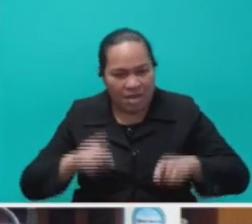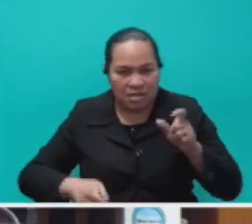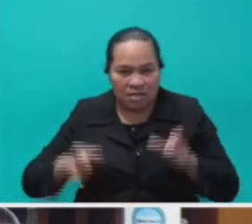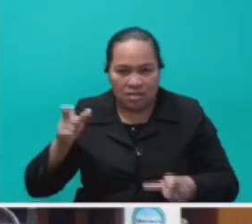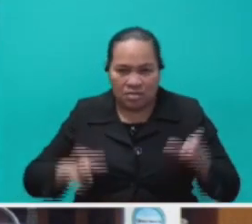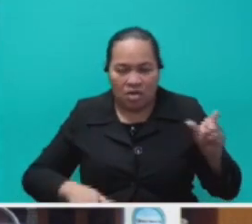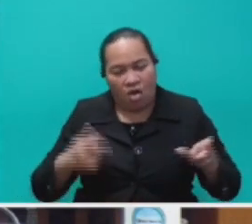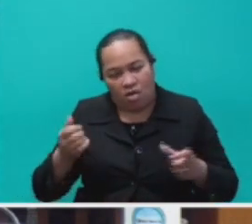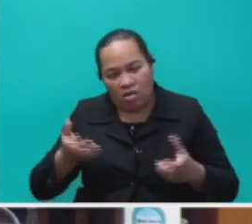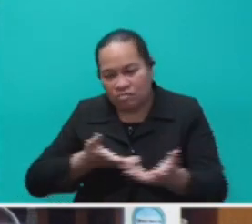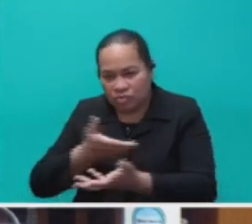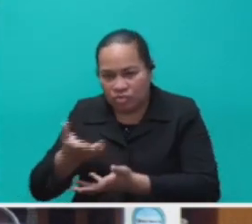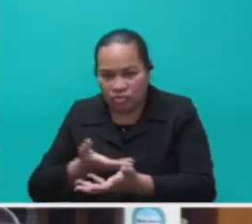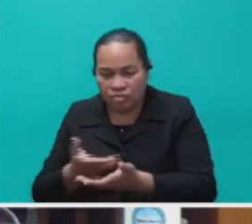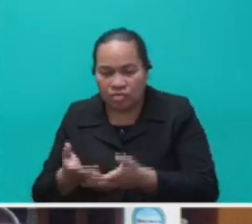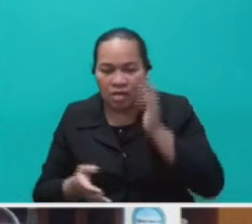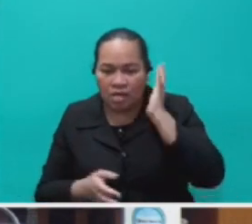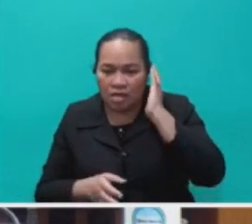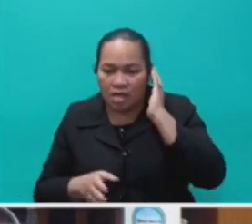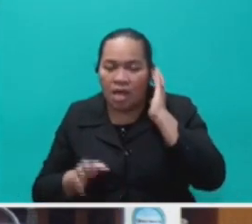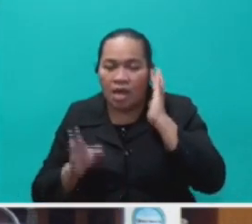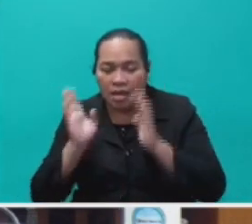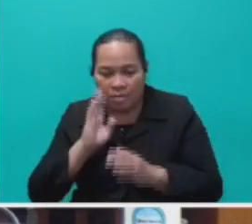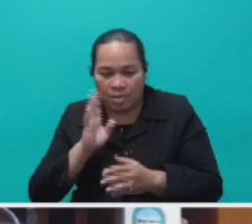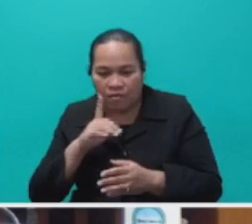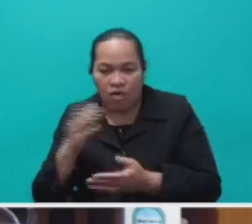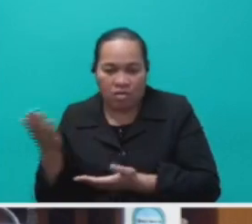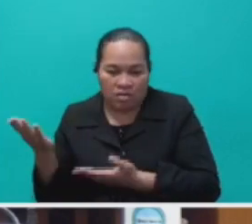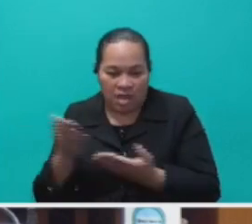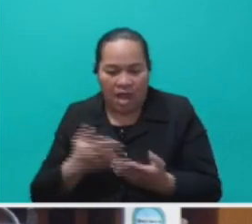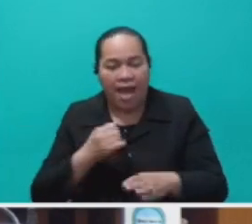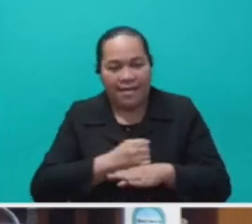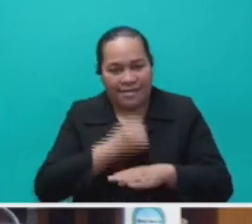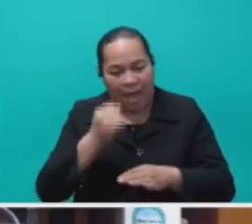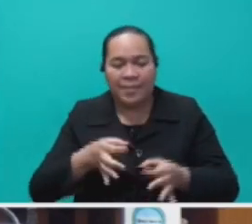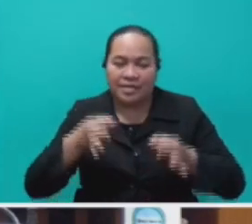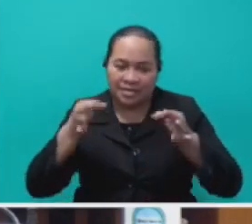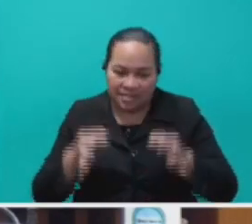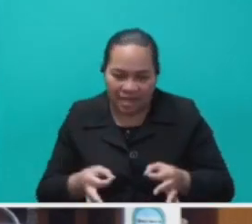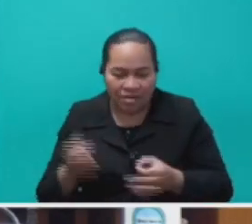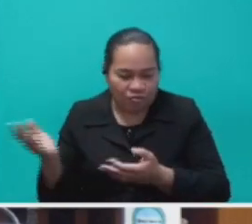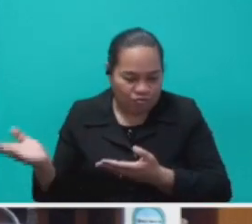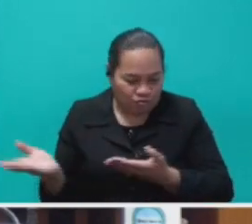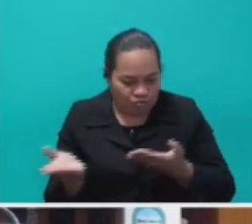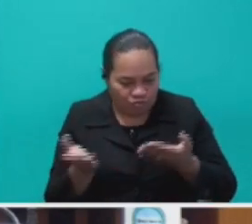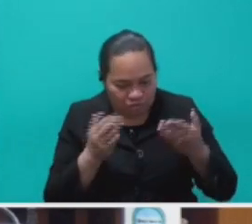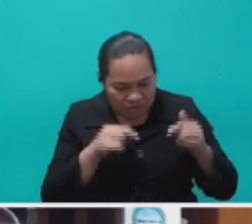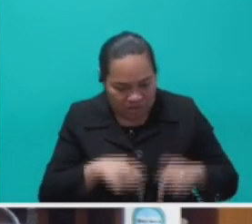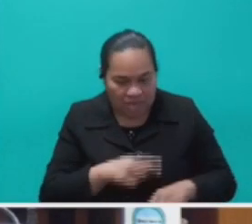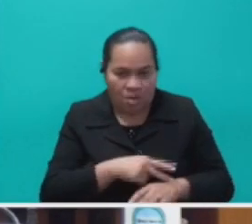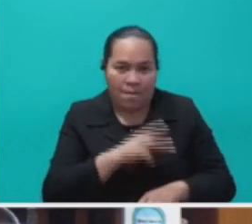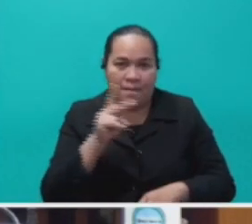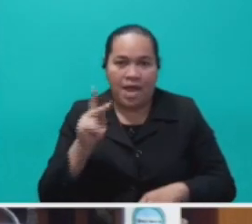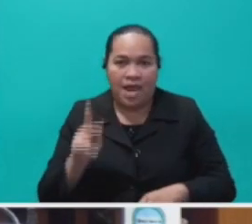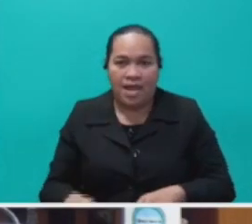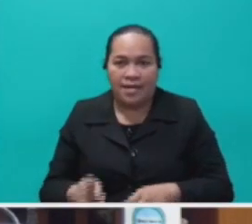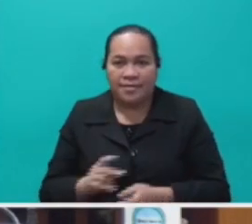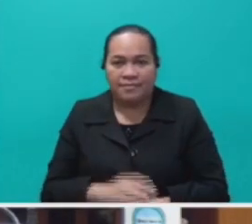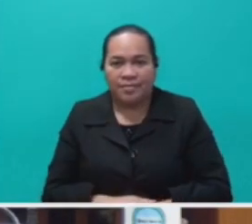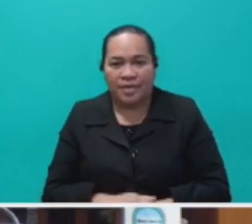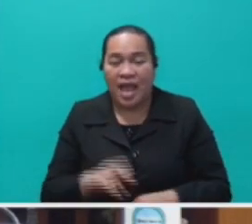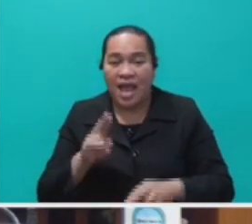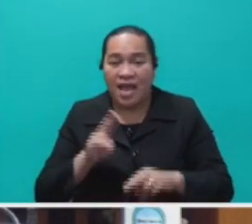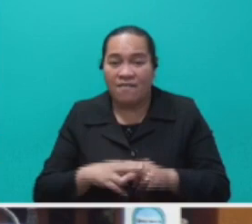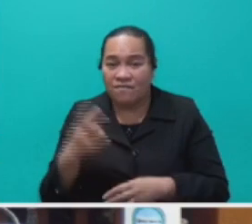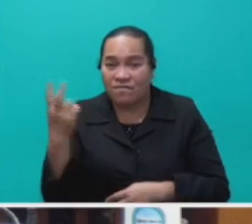been consulted before government decided to bring this into Parliament. FICAC,